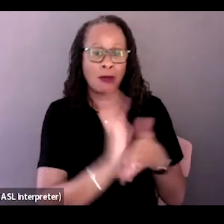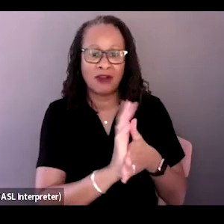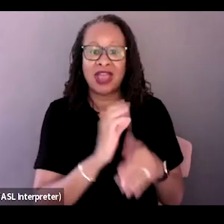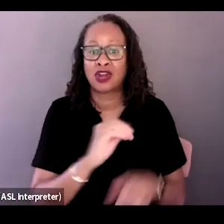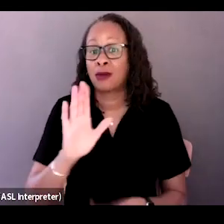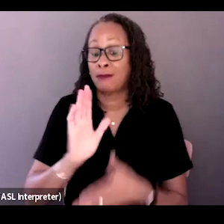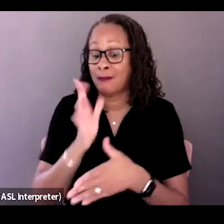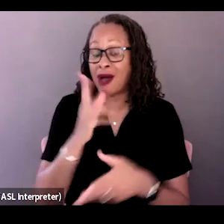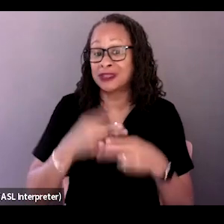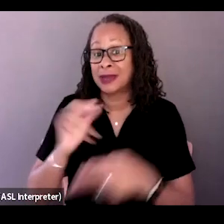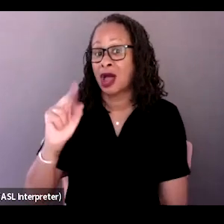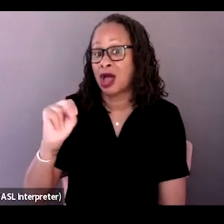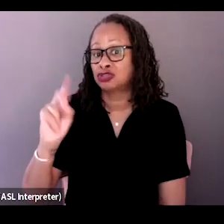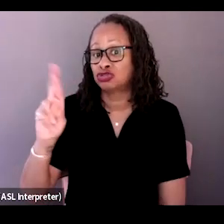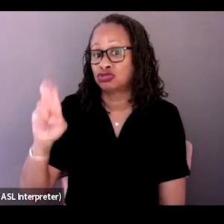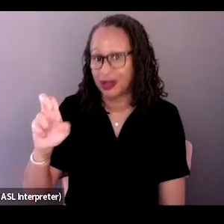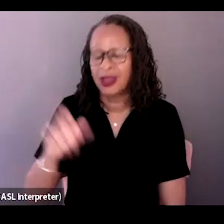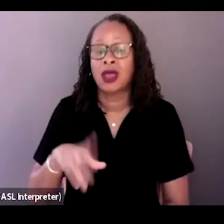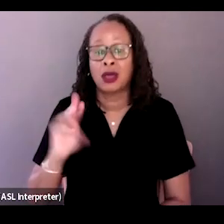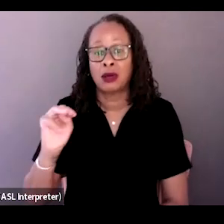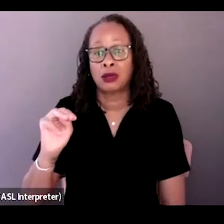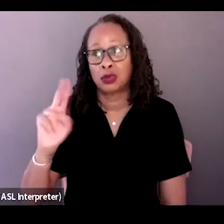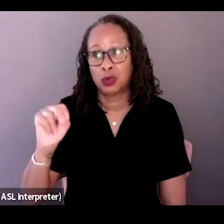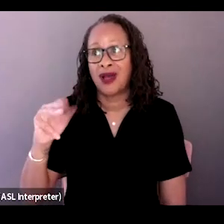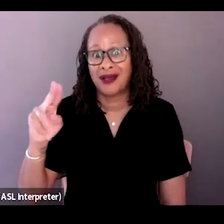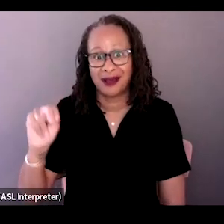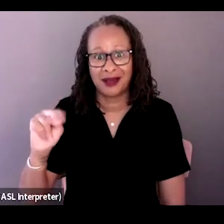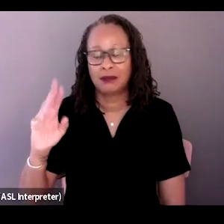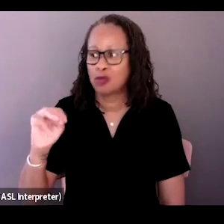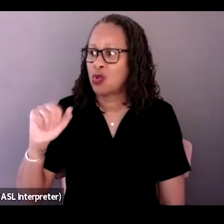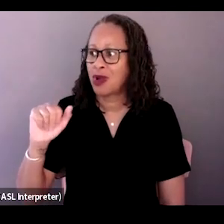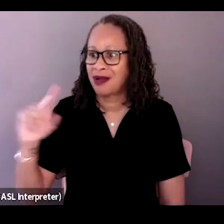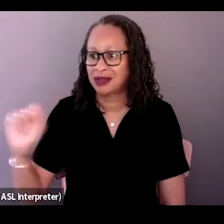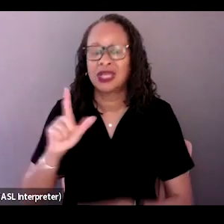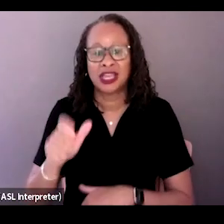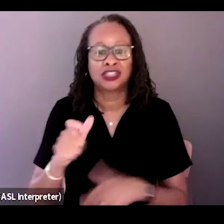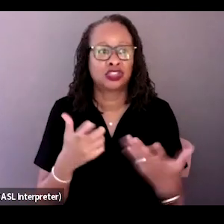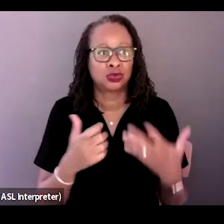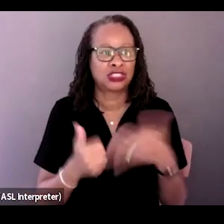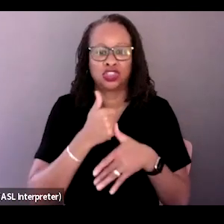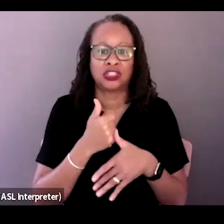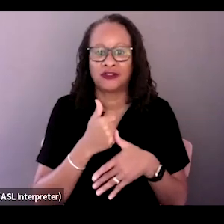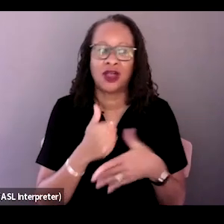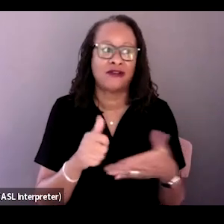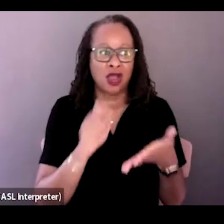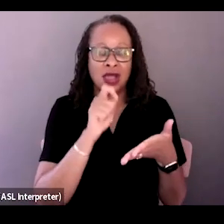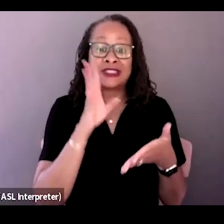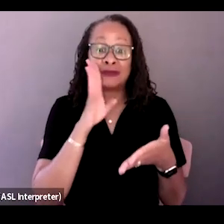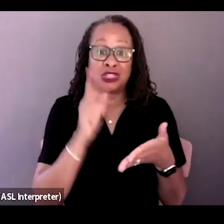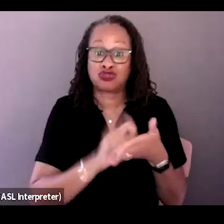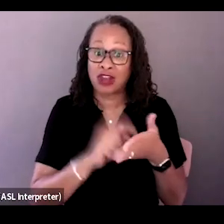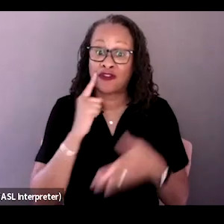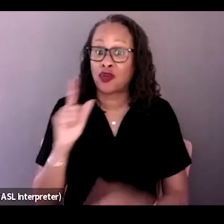André Blouin is a controversial figure, but very interesting. She was the advisor and the chief of protocol and the speechwriter of Patrice Lumumba for the reign of